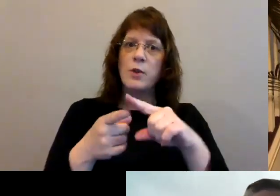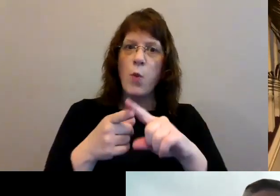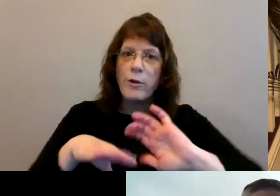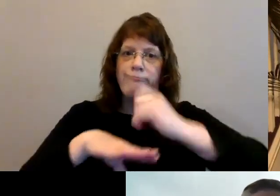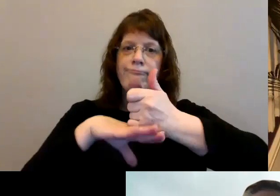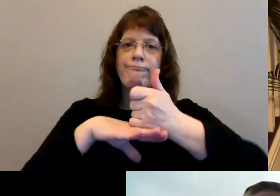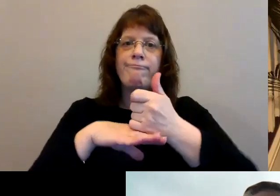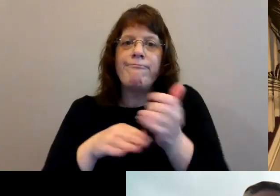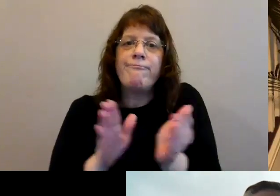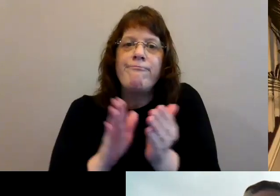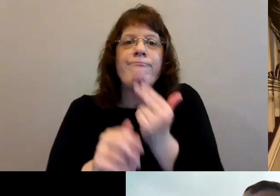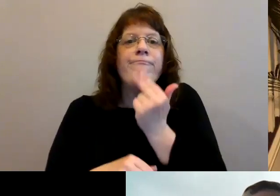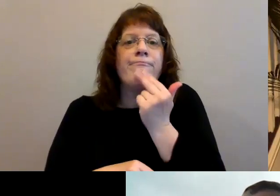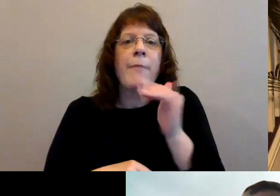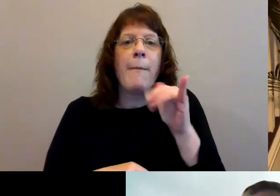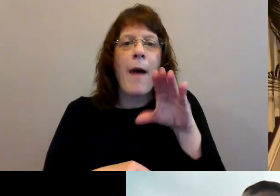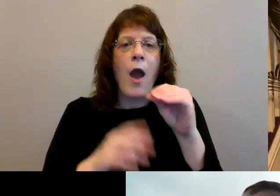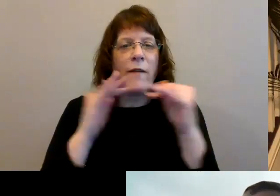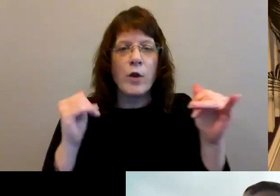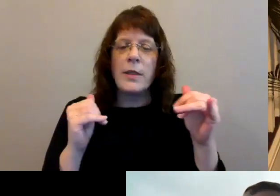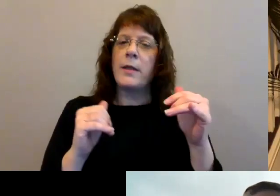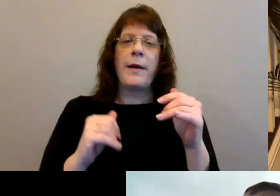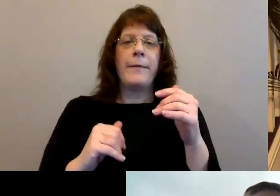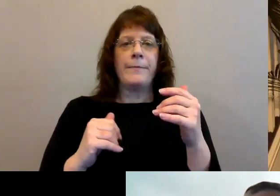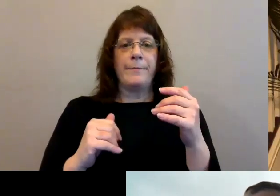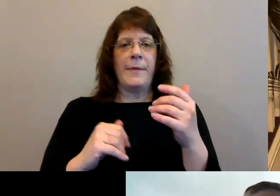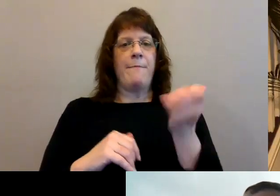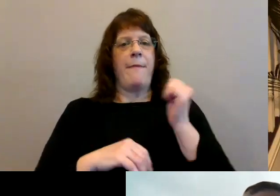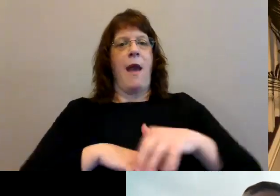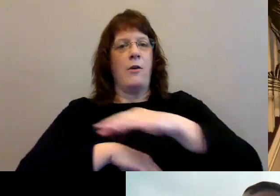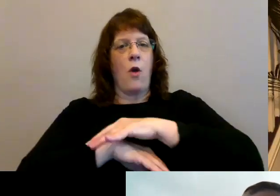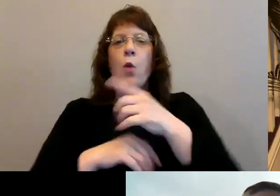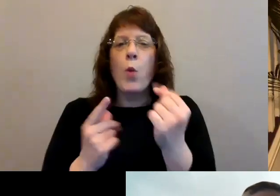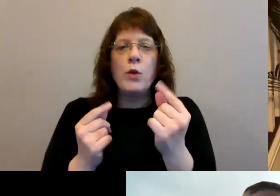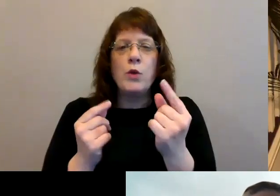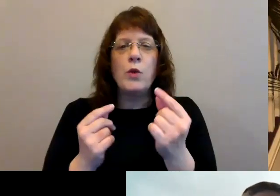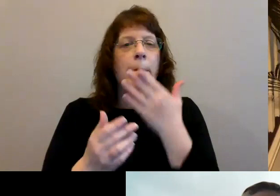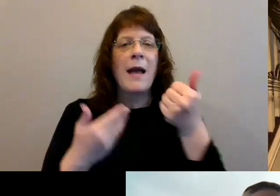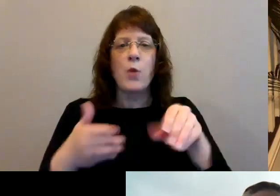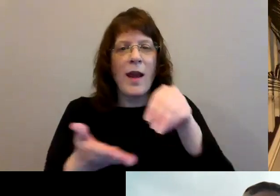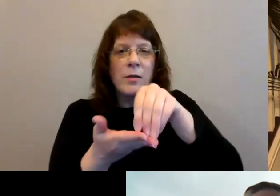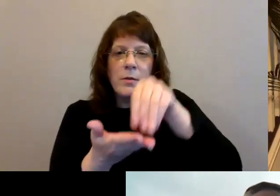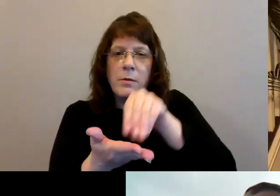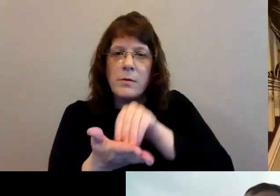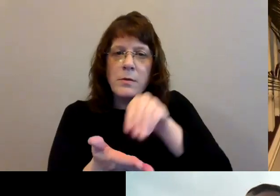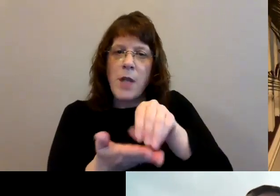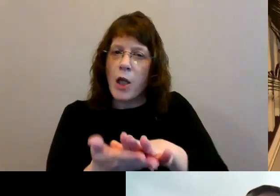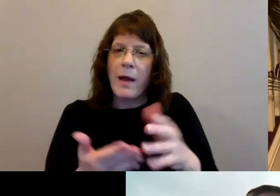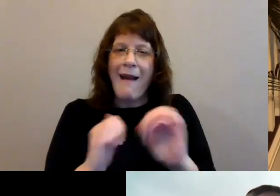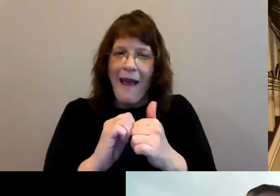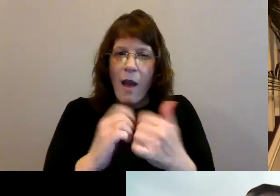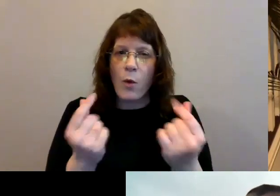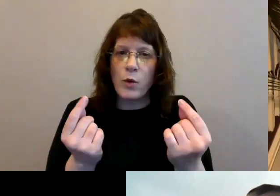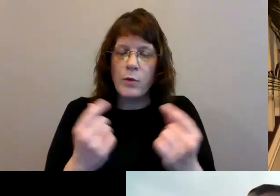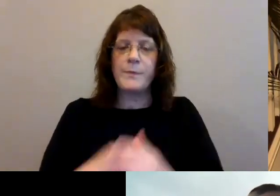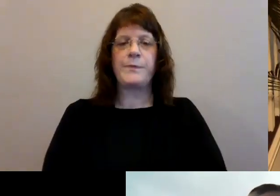biodiversity in your backyard, what are the best ways to document while surveying biodiversity in your yard? Like how best could we do that?